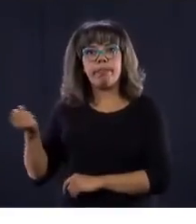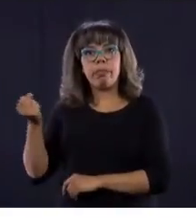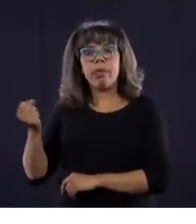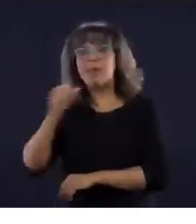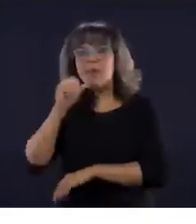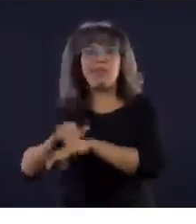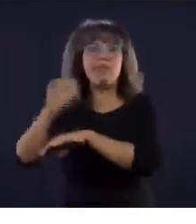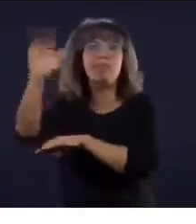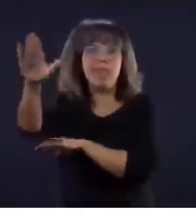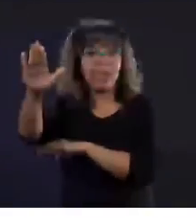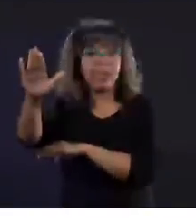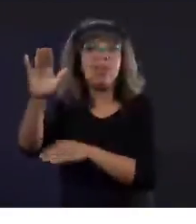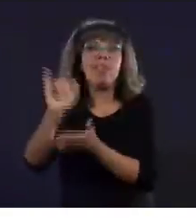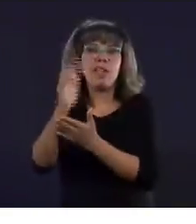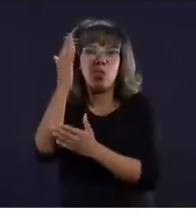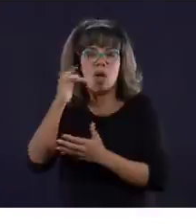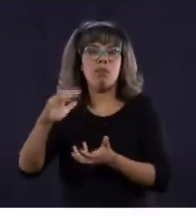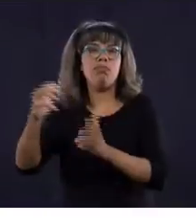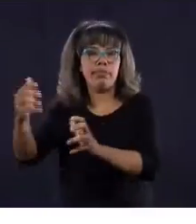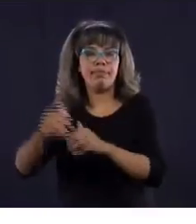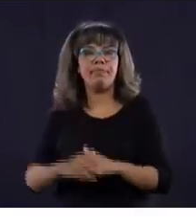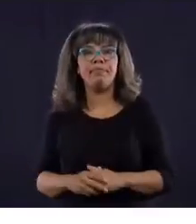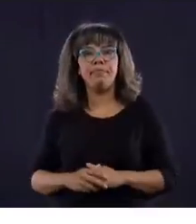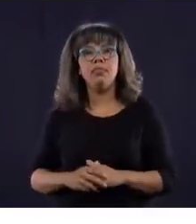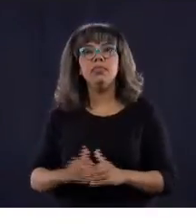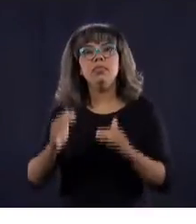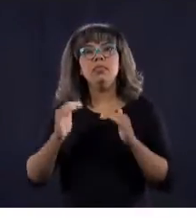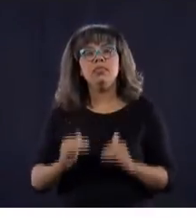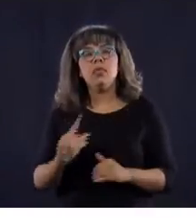foreseeable future? Yes.